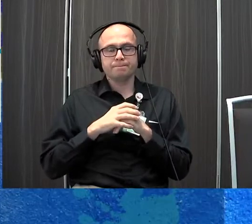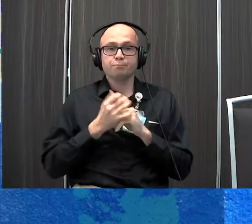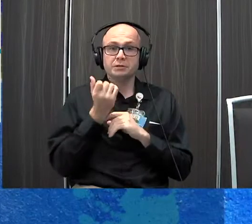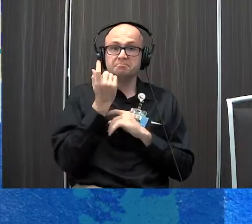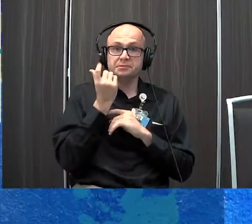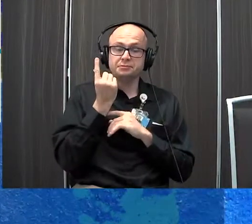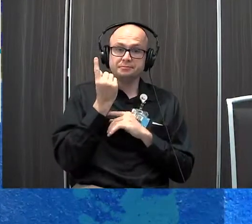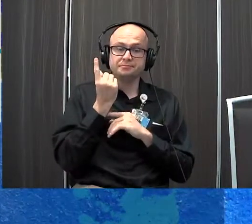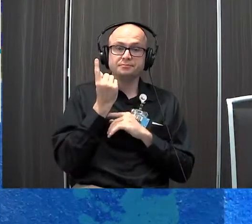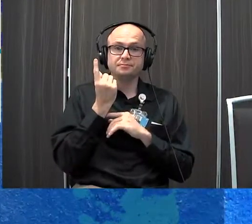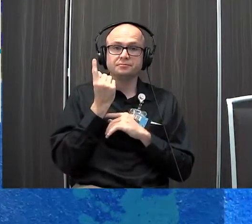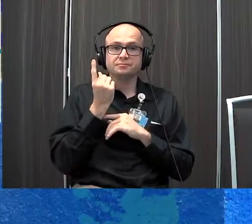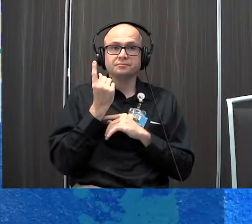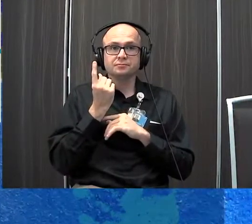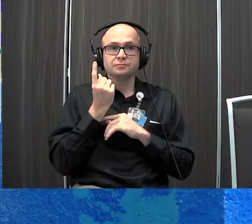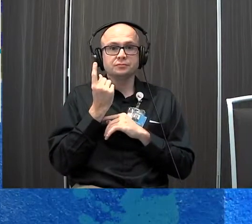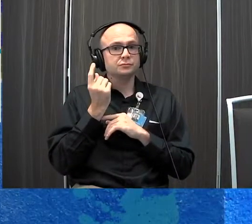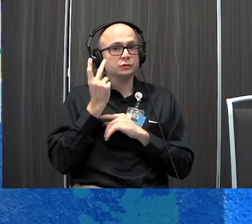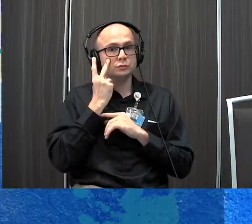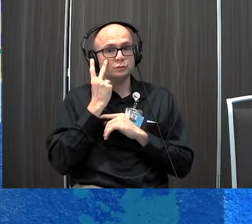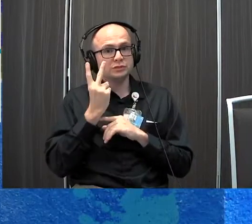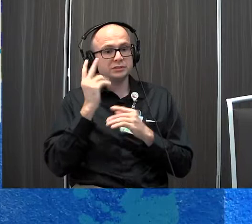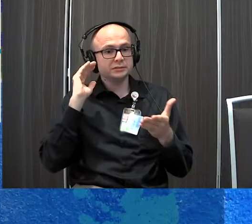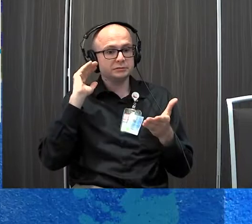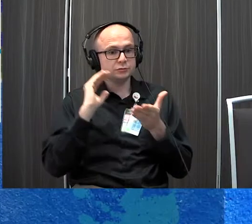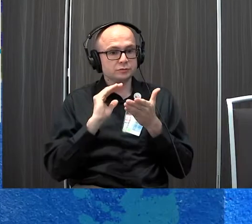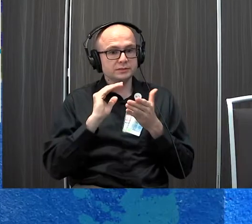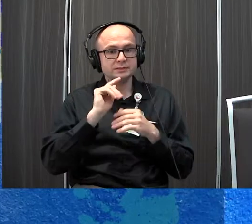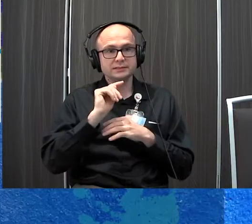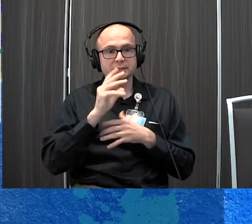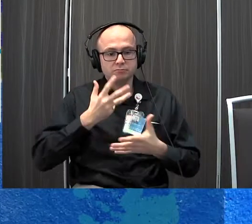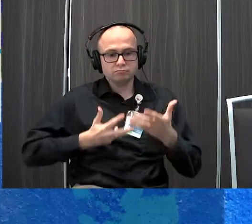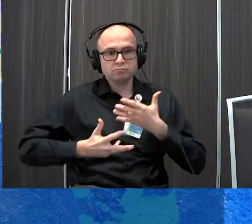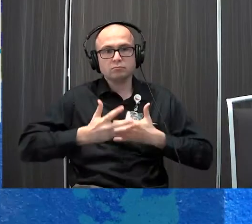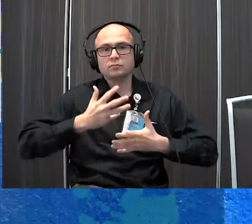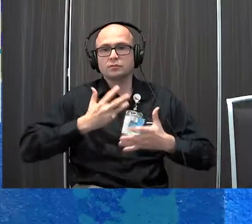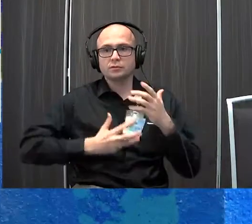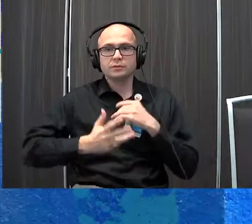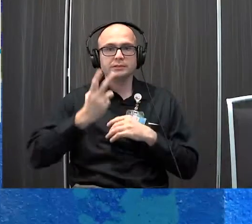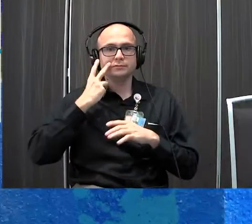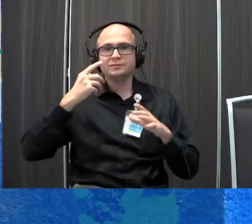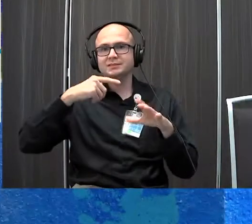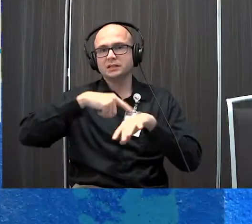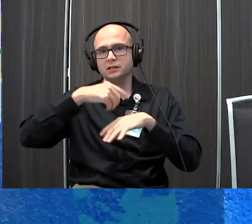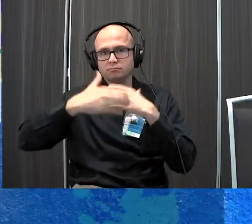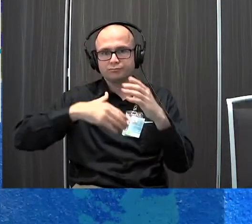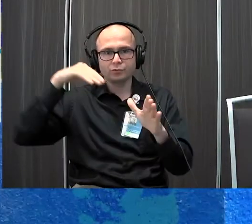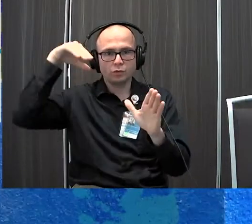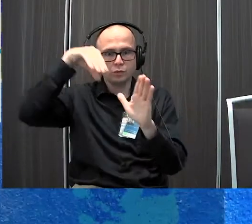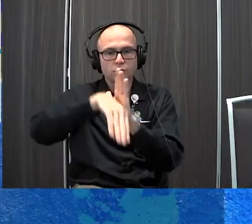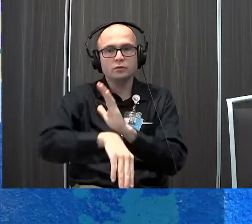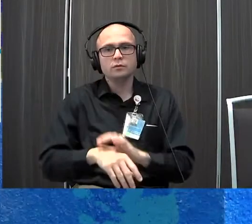rare is when we see that there are decreased function of T cells and decreased number of T cells over time.